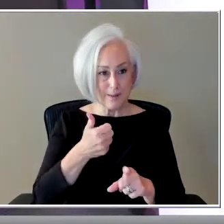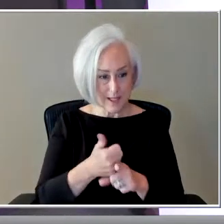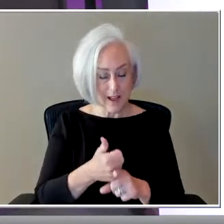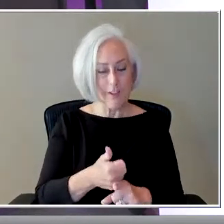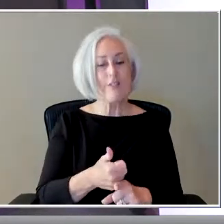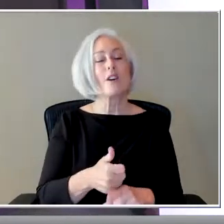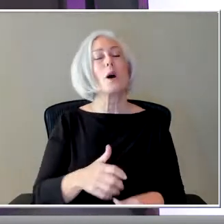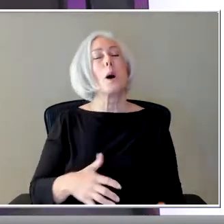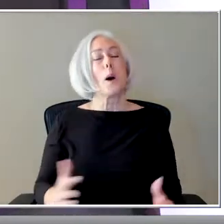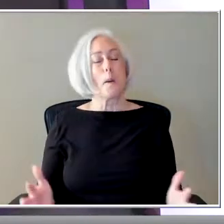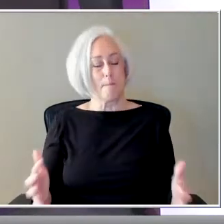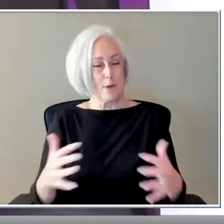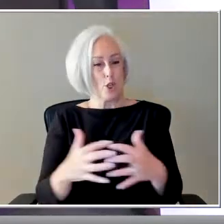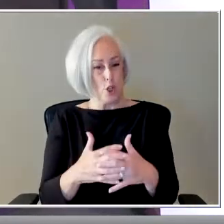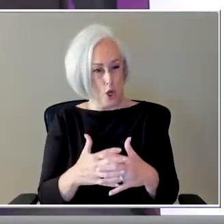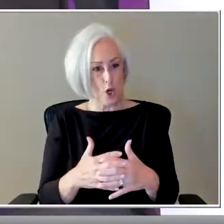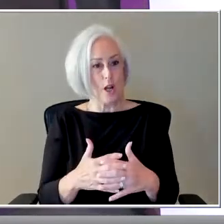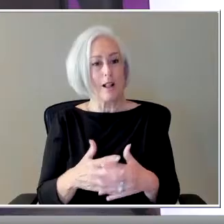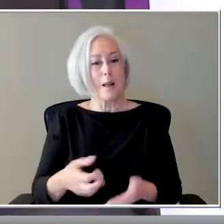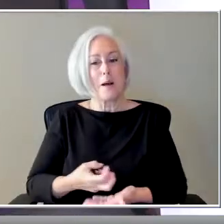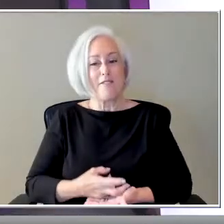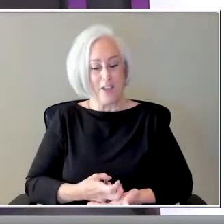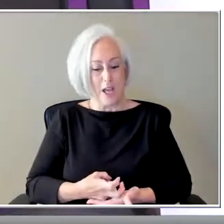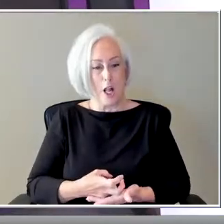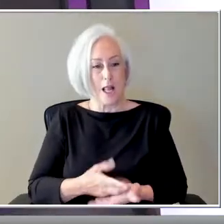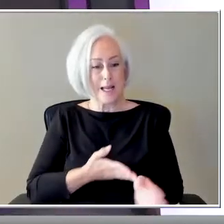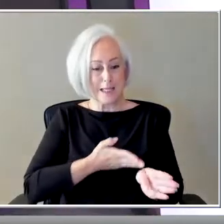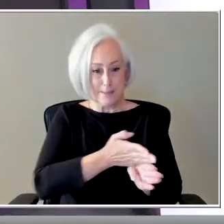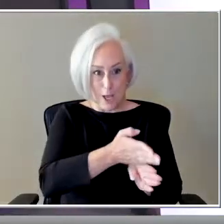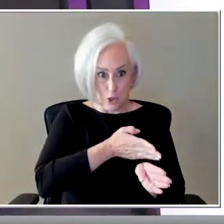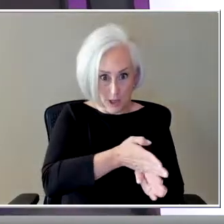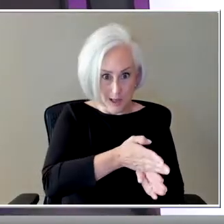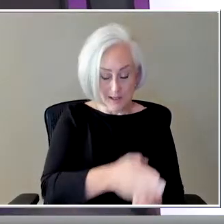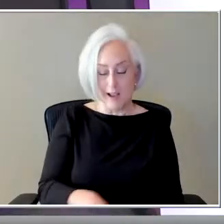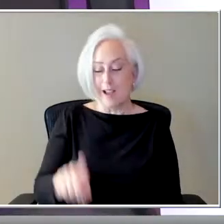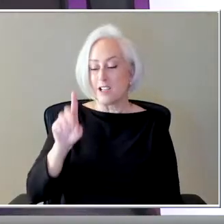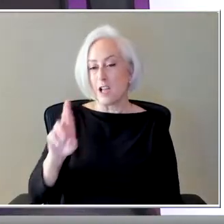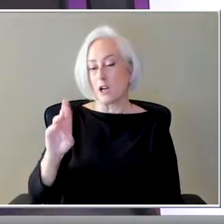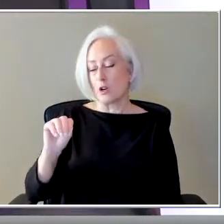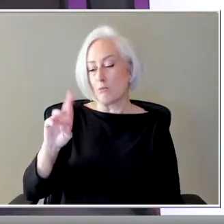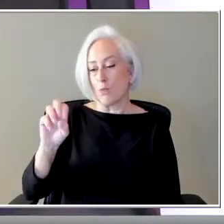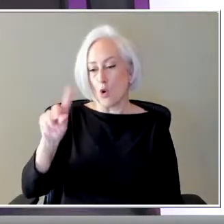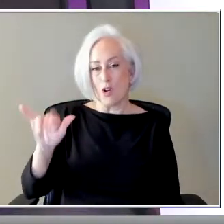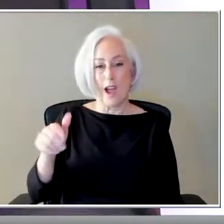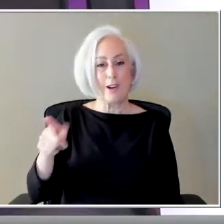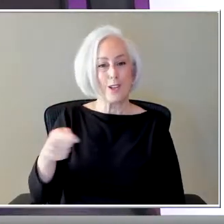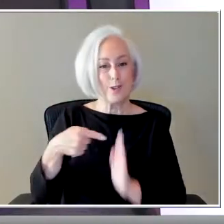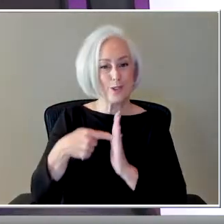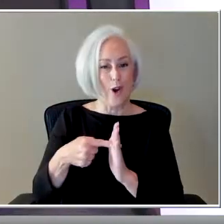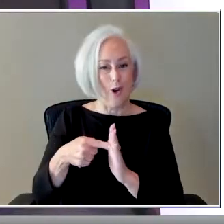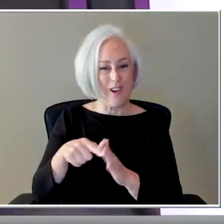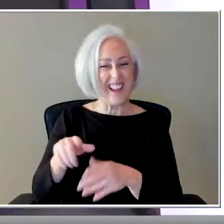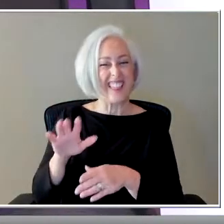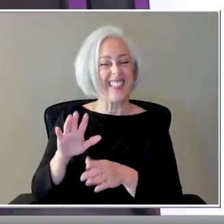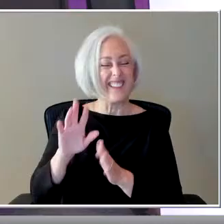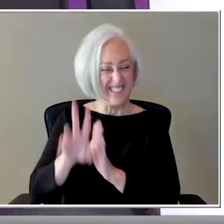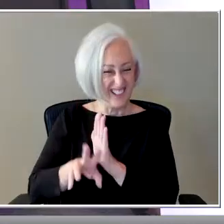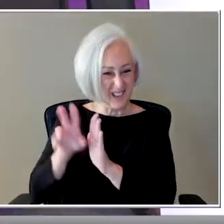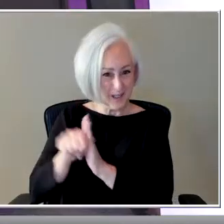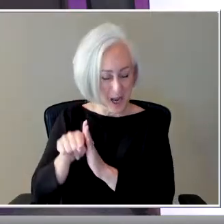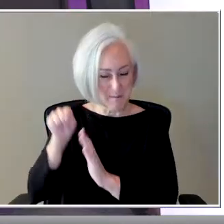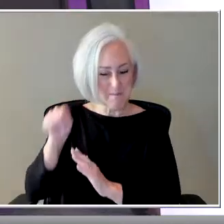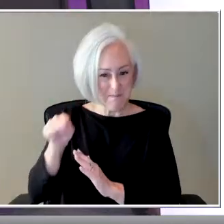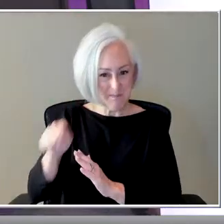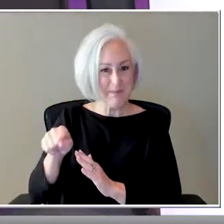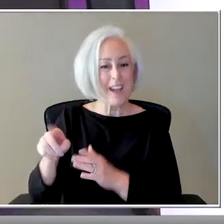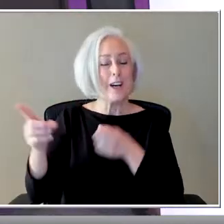specialist. And Dr. Patrick Moriarty, who you saw in that story at the top of the program. Dr. Moriarty is the director